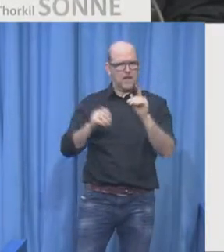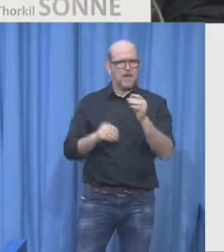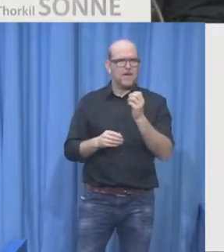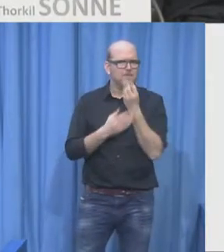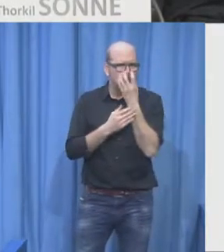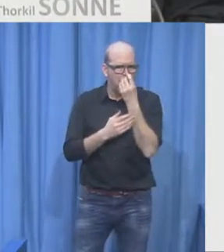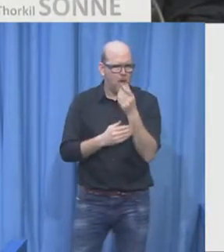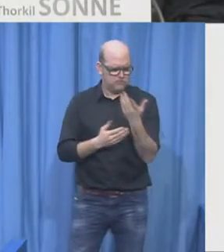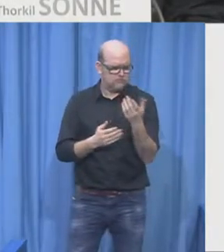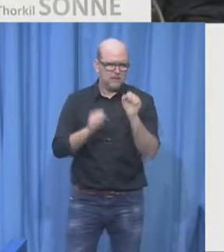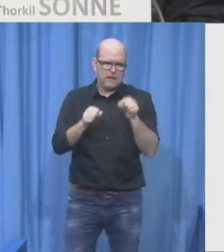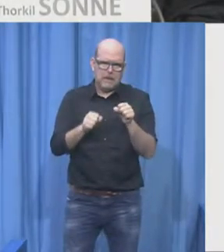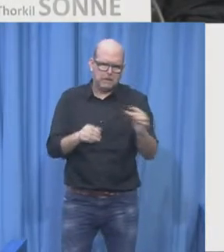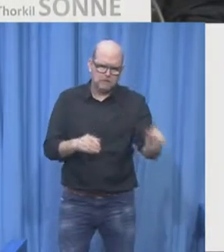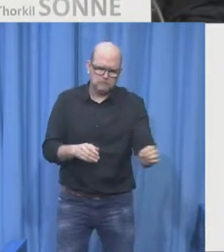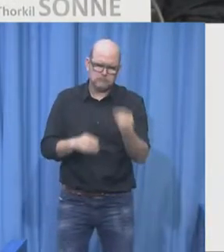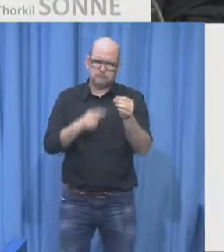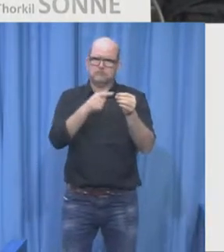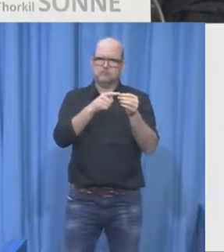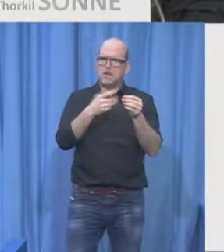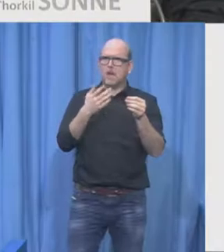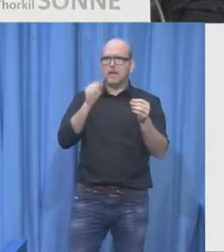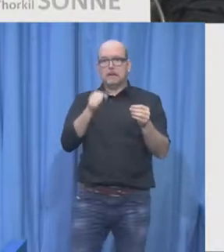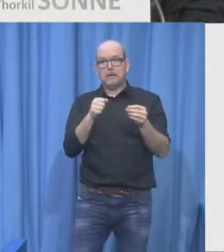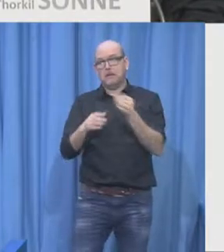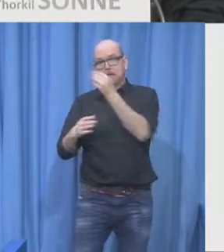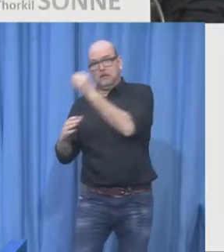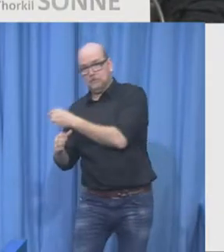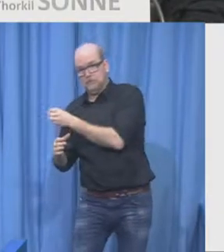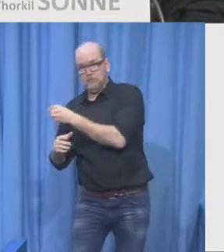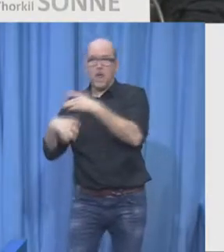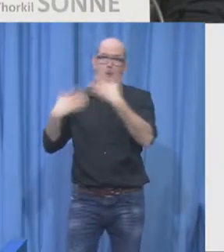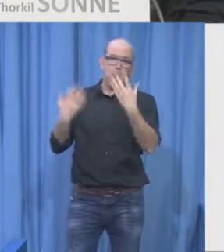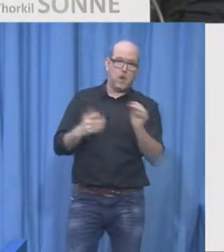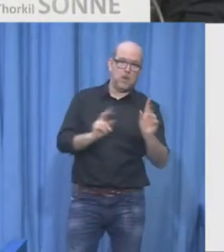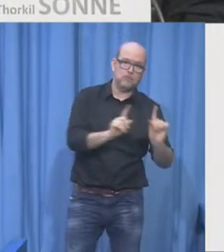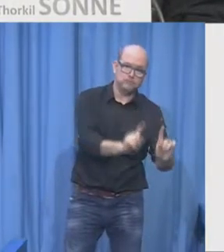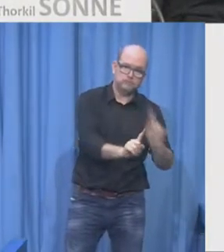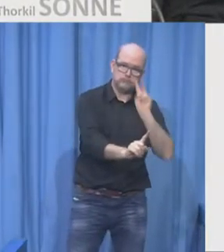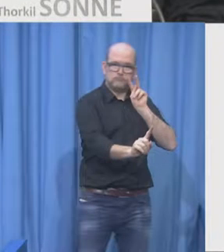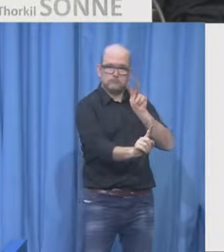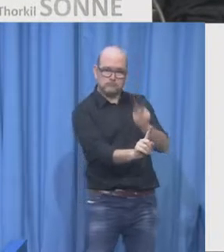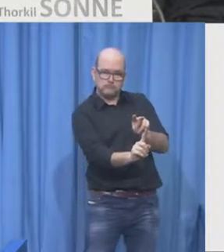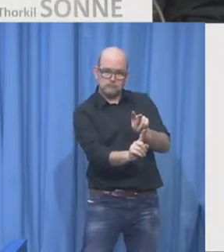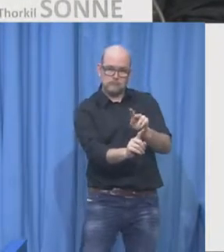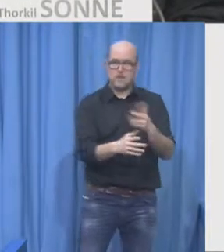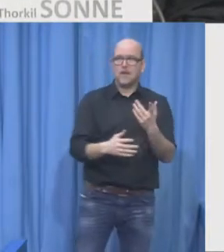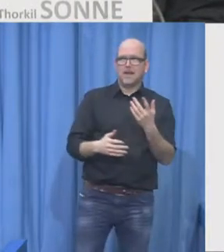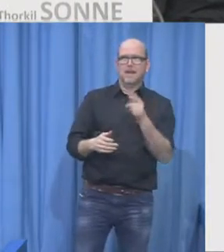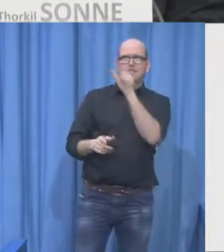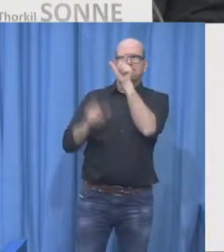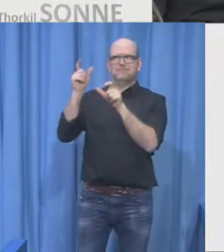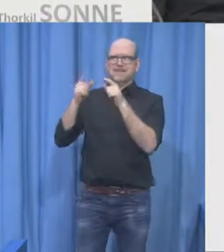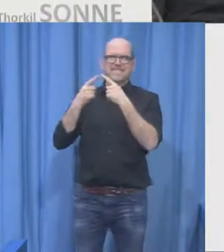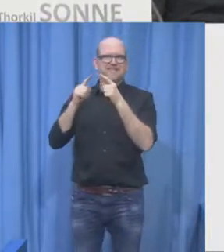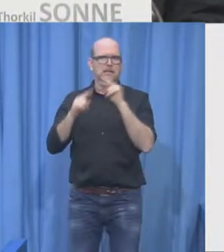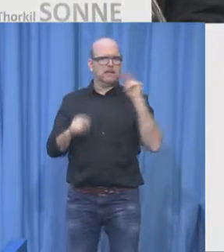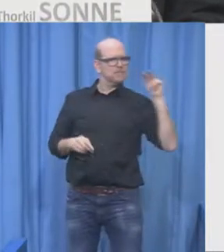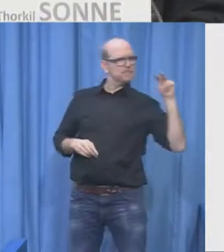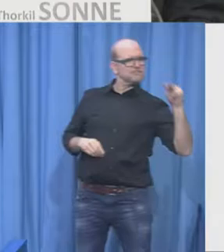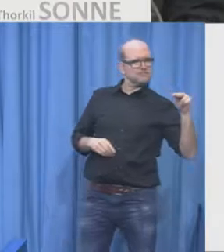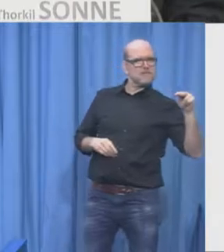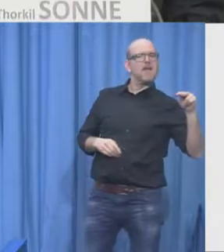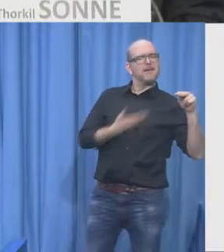herb. But for those who only see it as a weed, you'll never get access. So what we are trying to do is we are